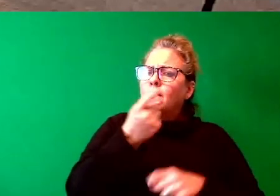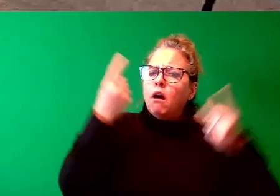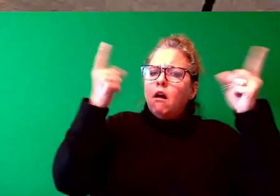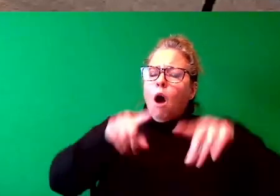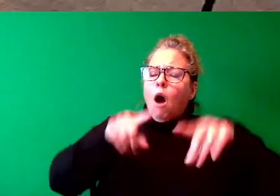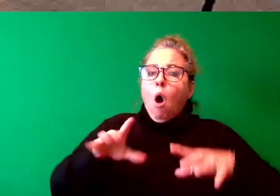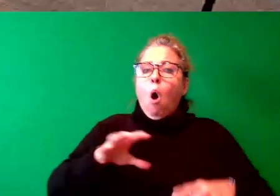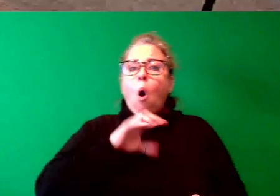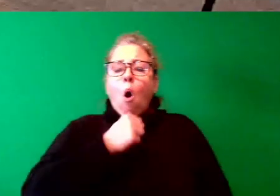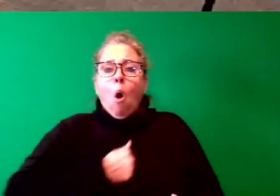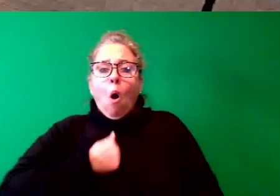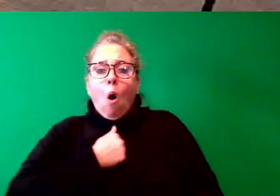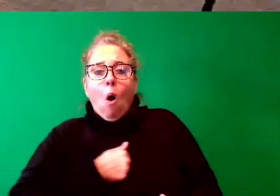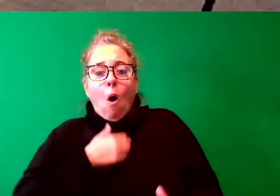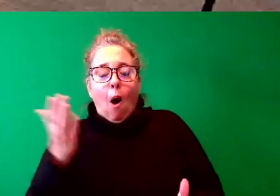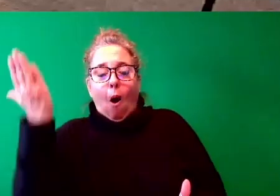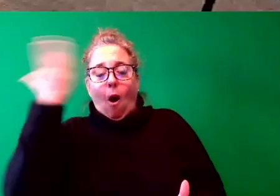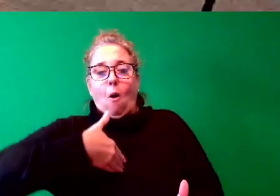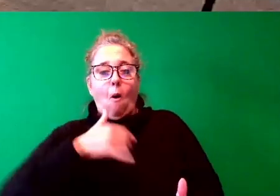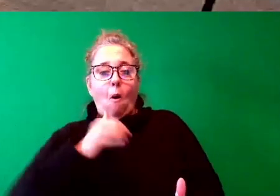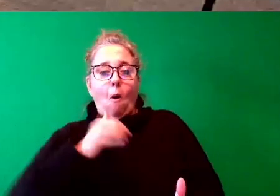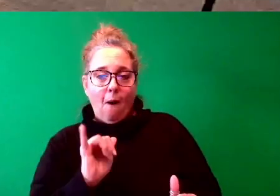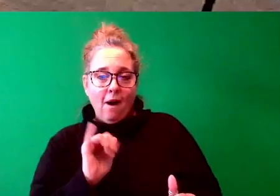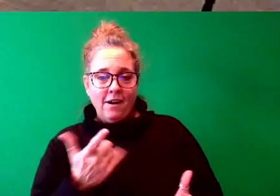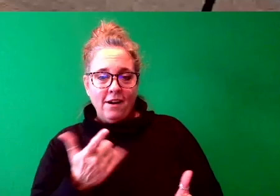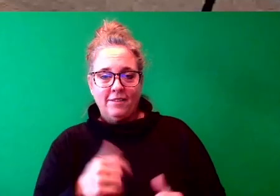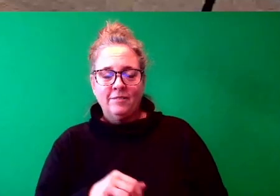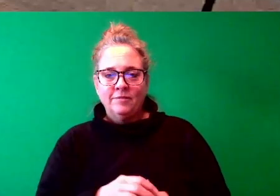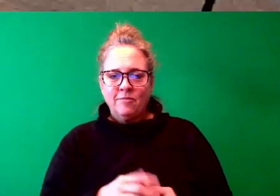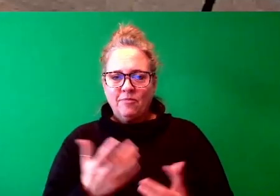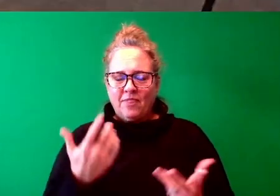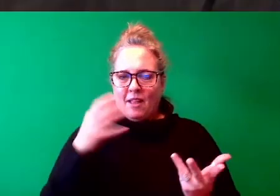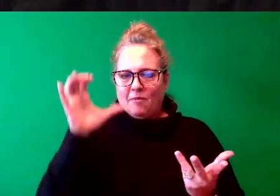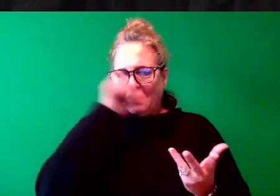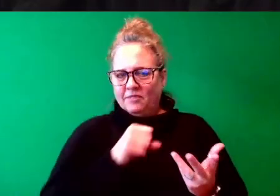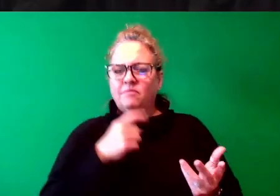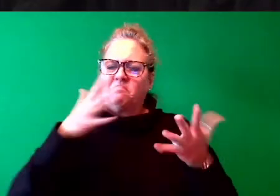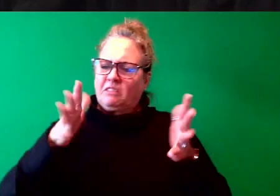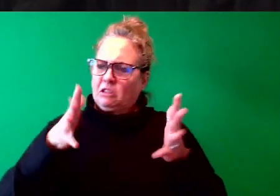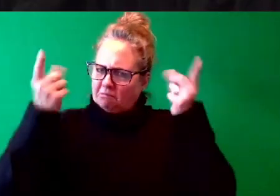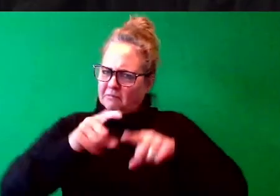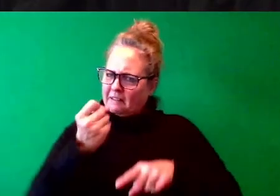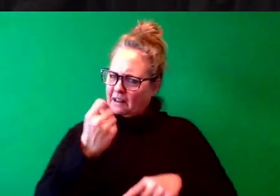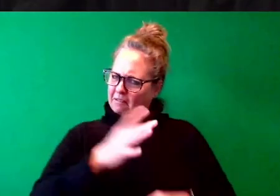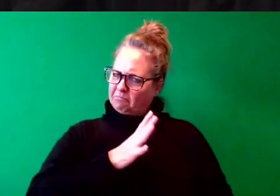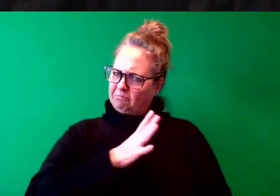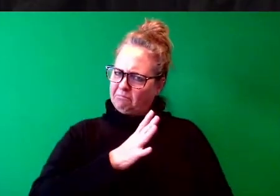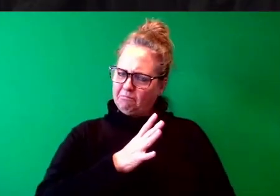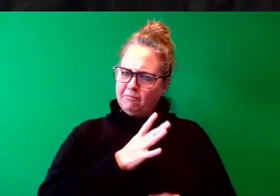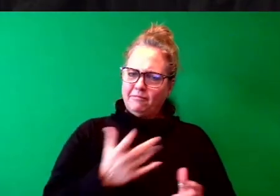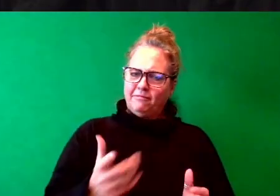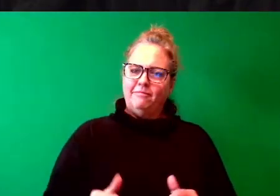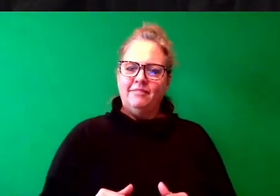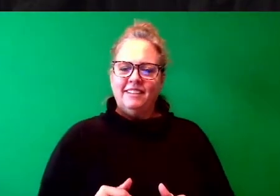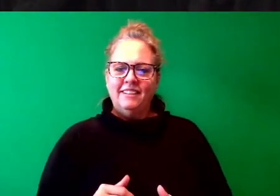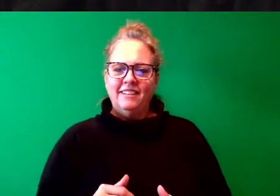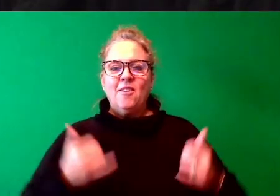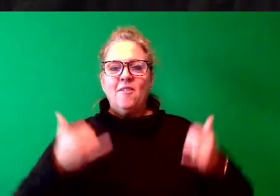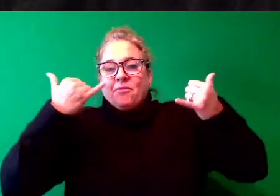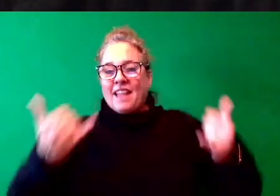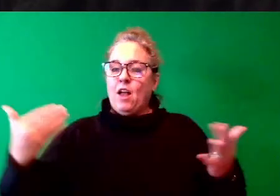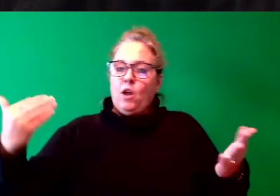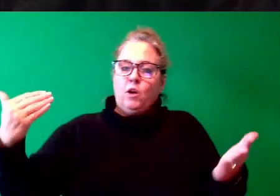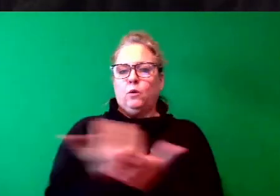Okay. to 11. Contracts. Thank you. Yeah, got it covered. Okay, now we need to do contracts. So let me jump